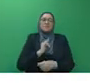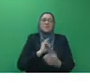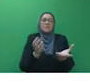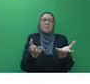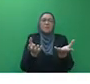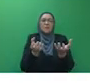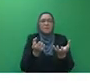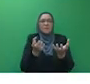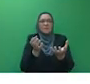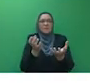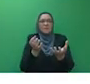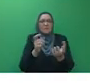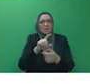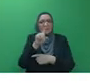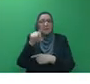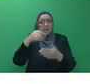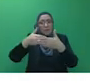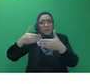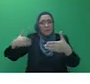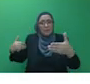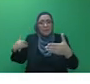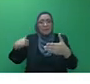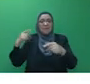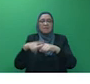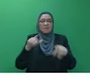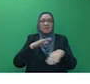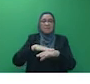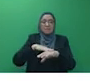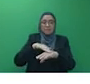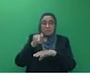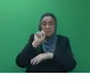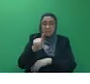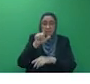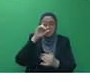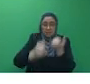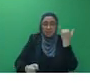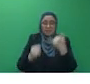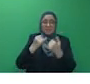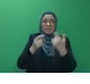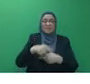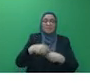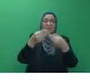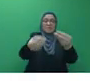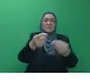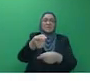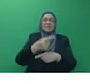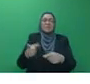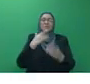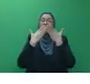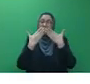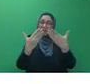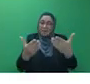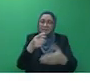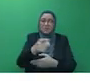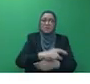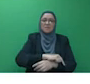post the last thing for you is actually to thank you on behalf of all those people i understand i've never met uh them but i